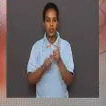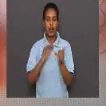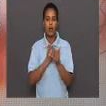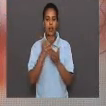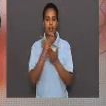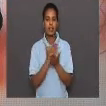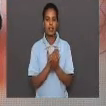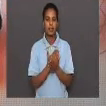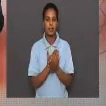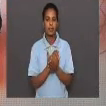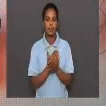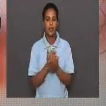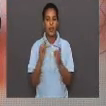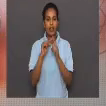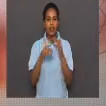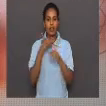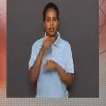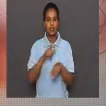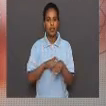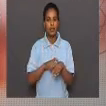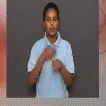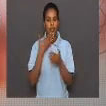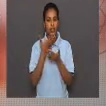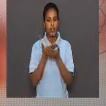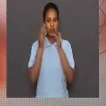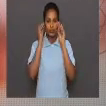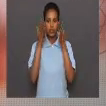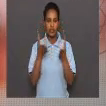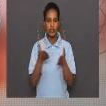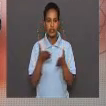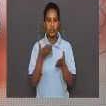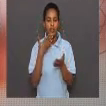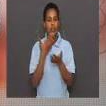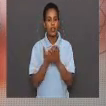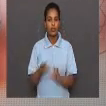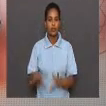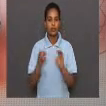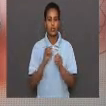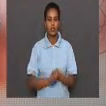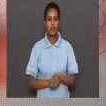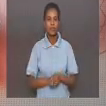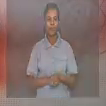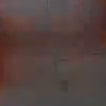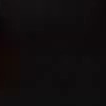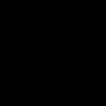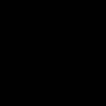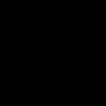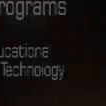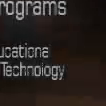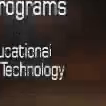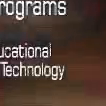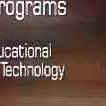the end of our lesson. Until next time, thank you, teacher. Thank you, students.